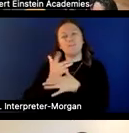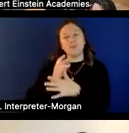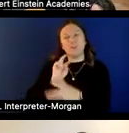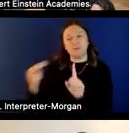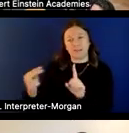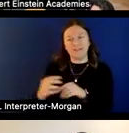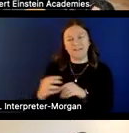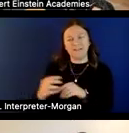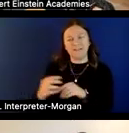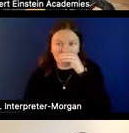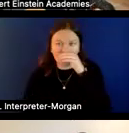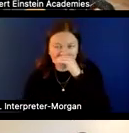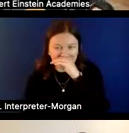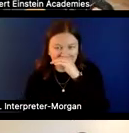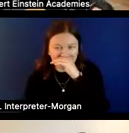other.